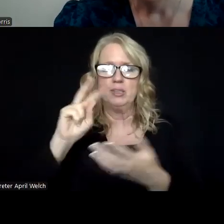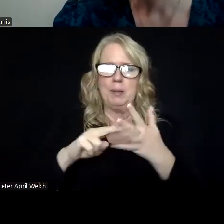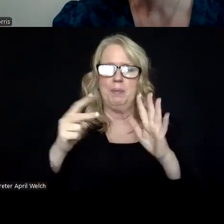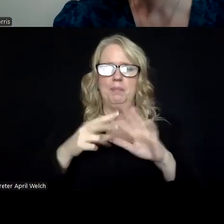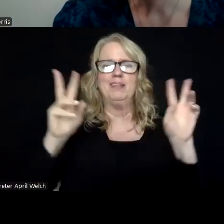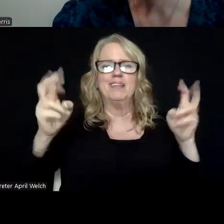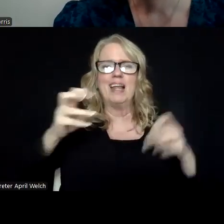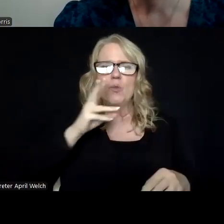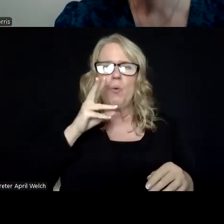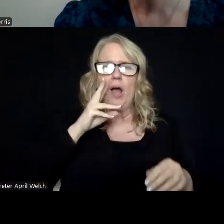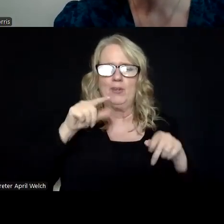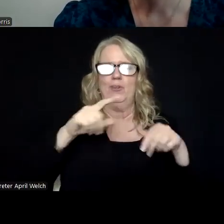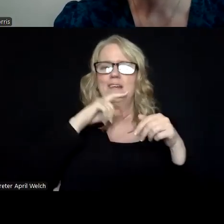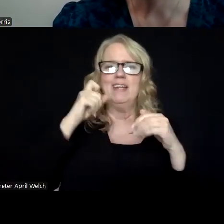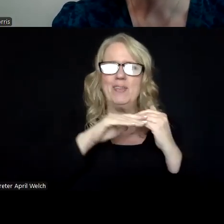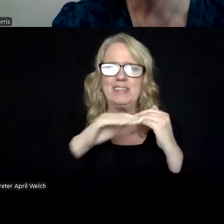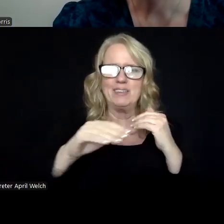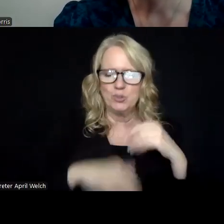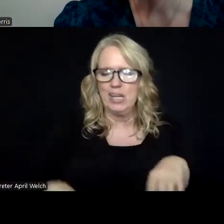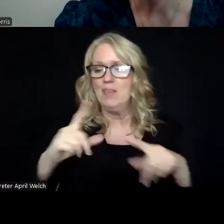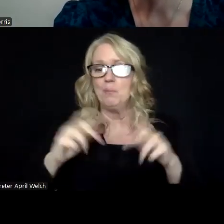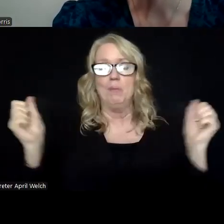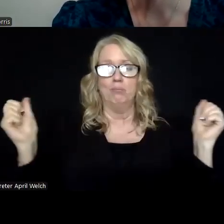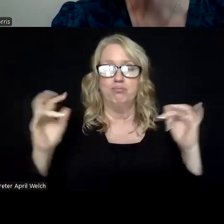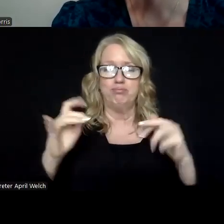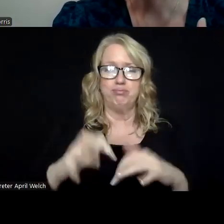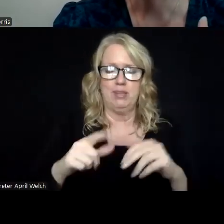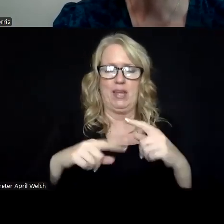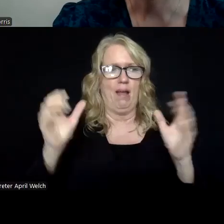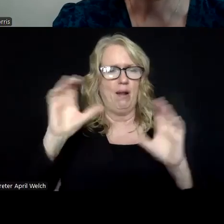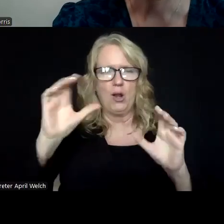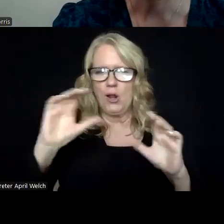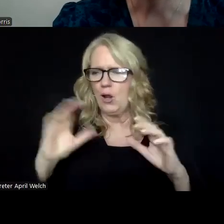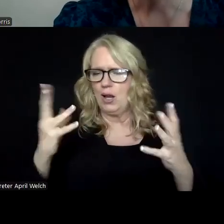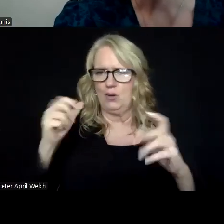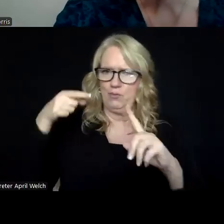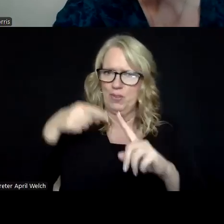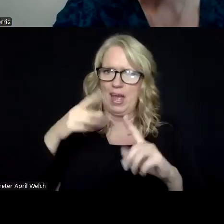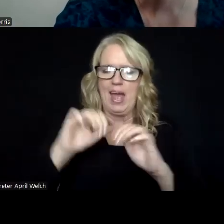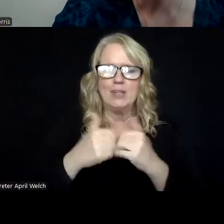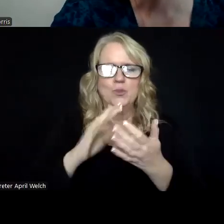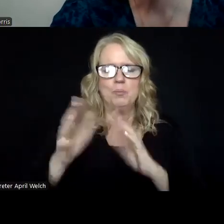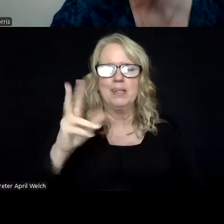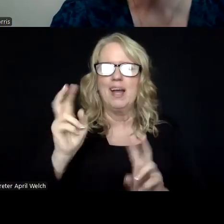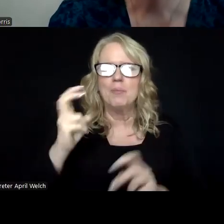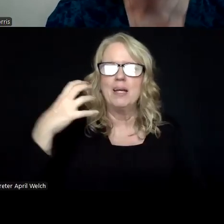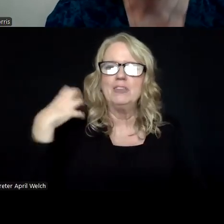desert. Everybody wants to go to it. Everybody migrates to it. Everybody looks for it. So how do you become that employer that's